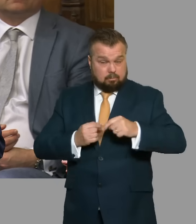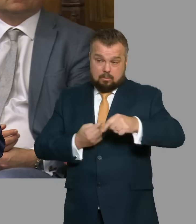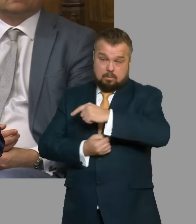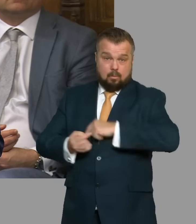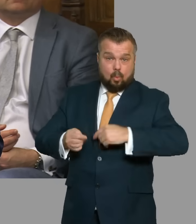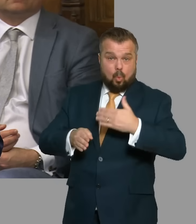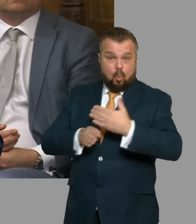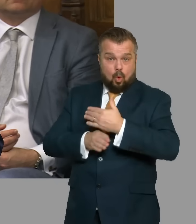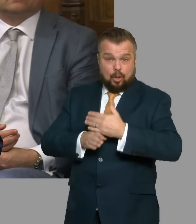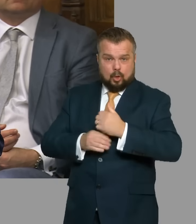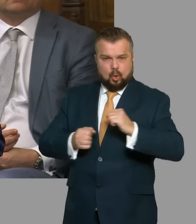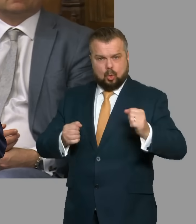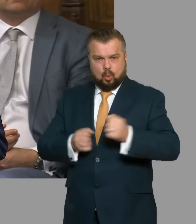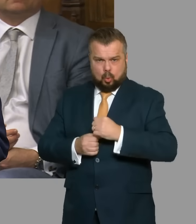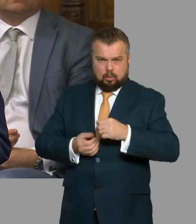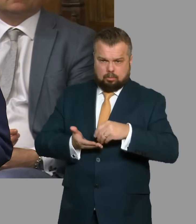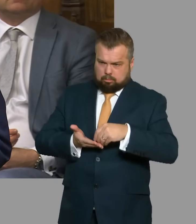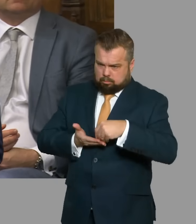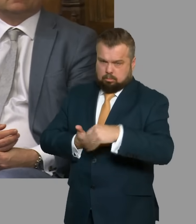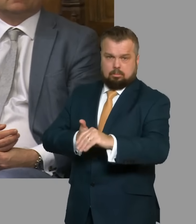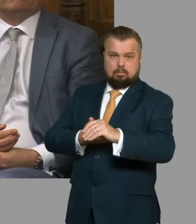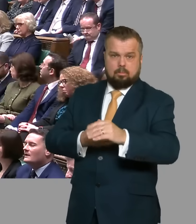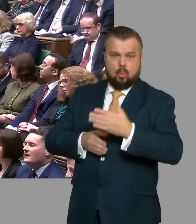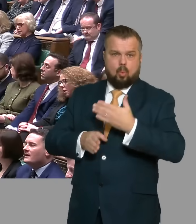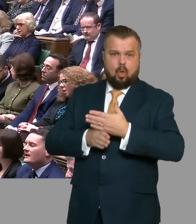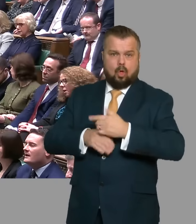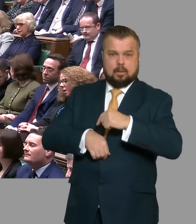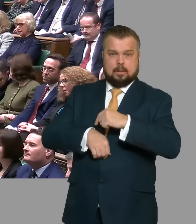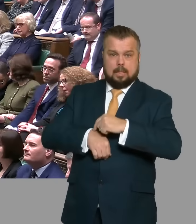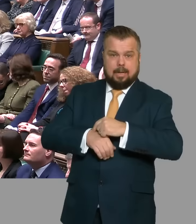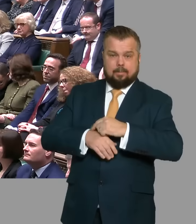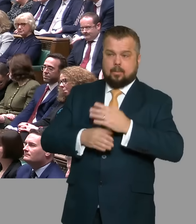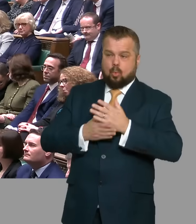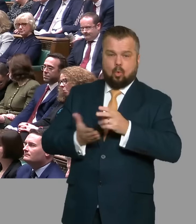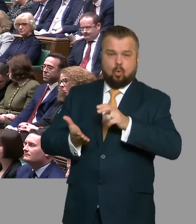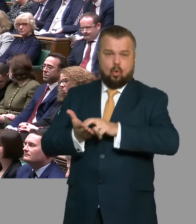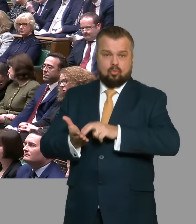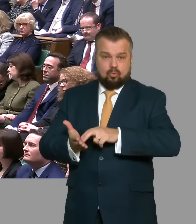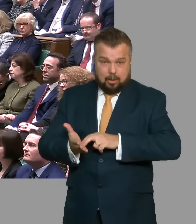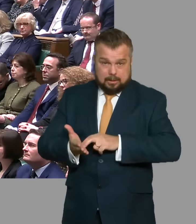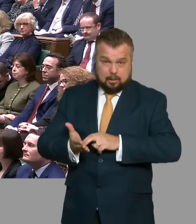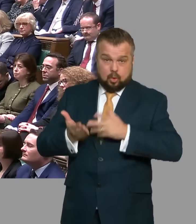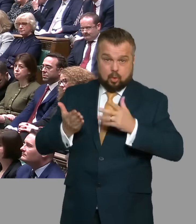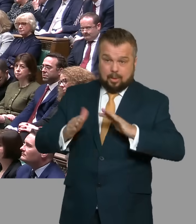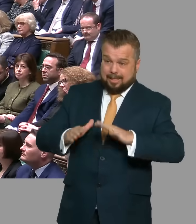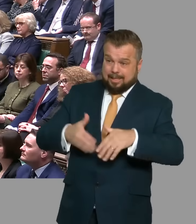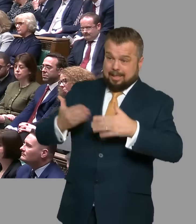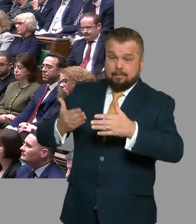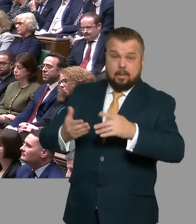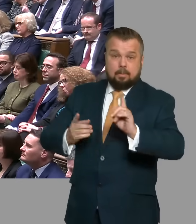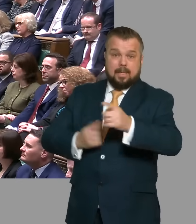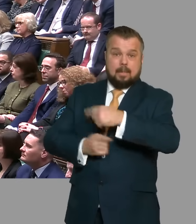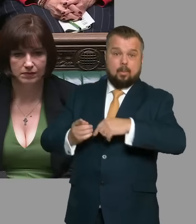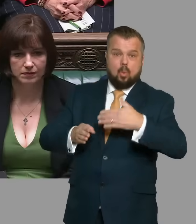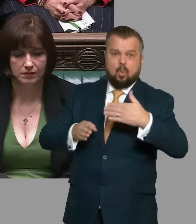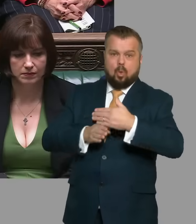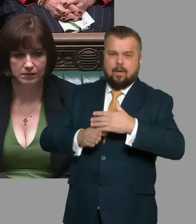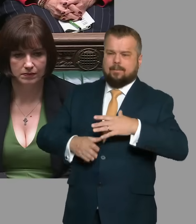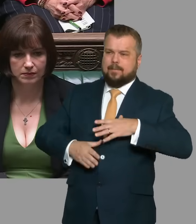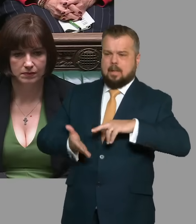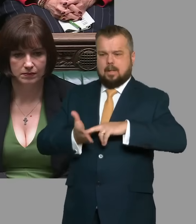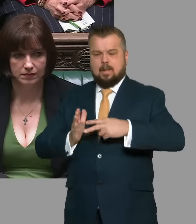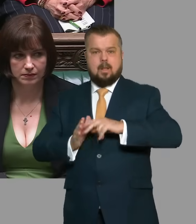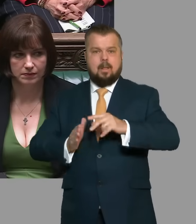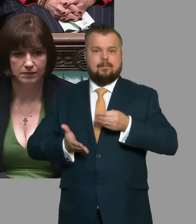and the security to build a future for themselves and their family. Prime Minister. Well, I'm proud of this Labour government delivering the biggest